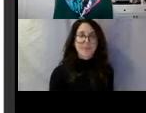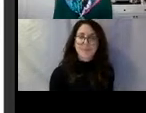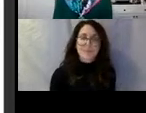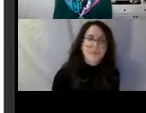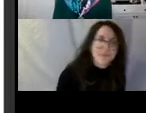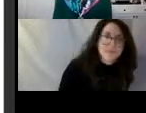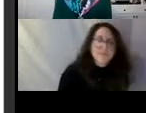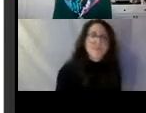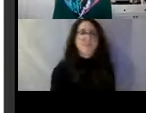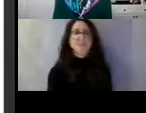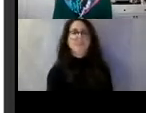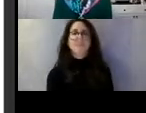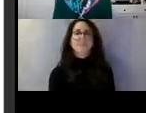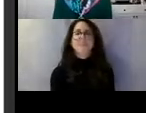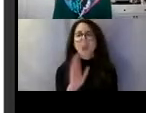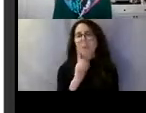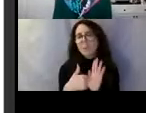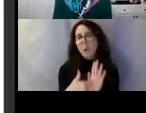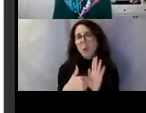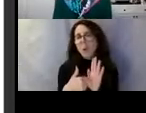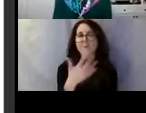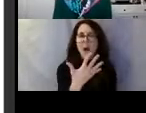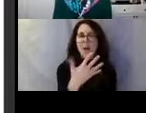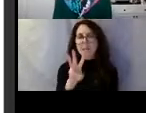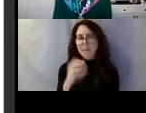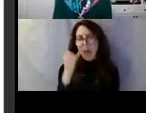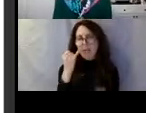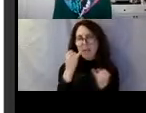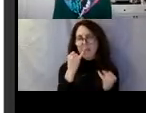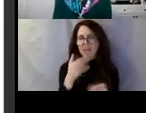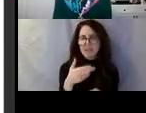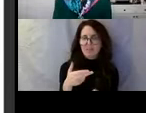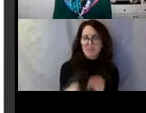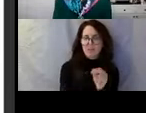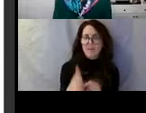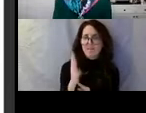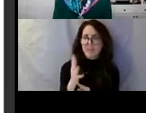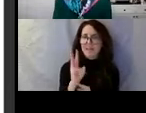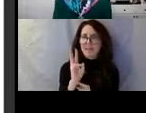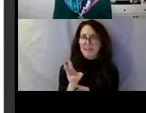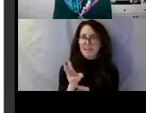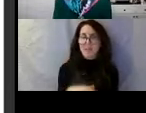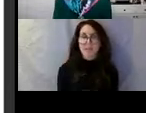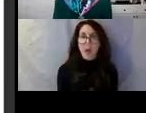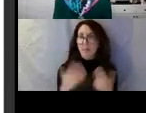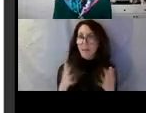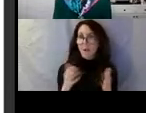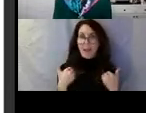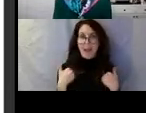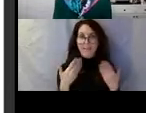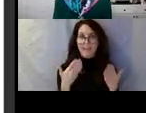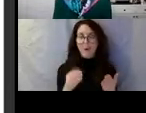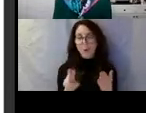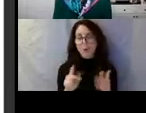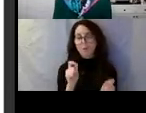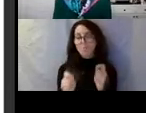like maybe 5 or 6 ideas in 5 or 6 minutes that I think are things that are existing or are moving forwards that address a lot of the